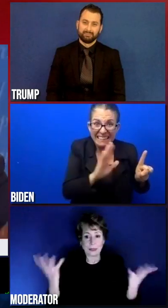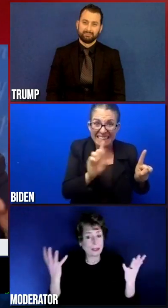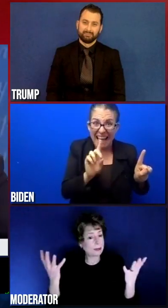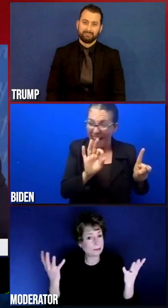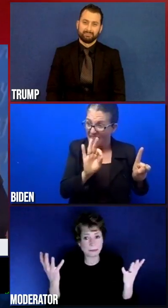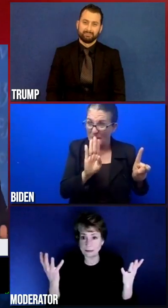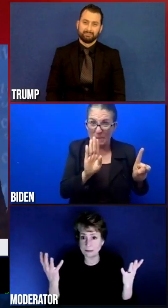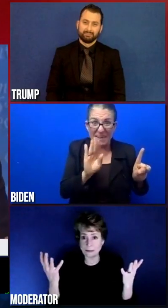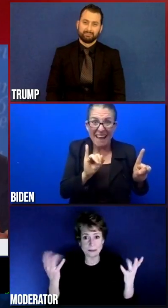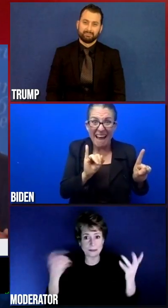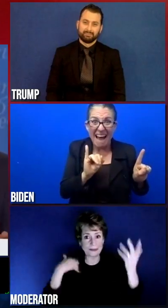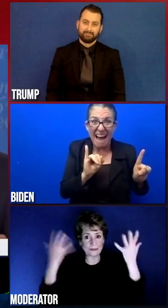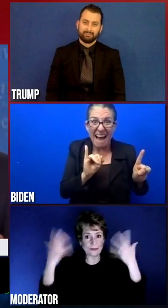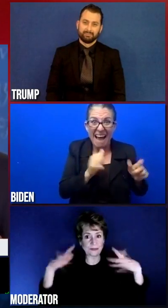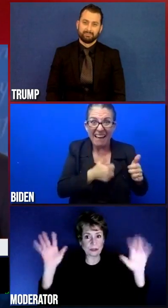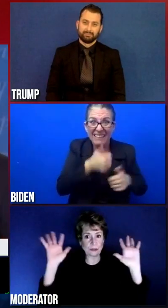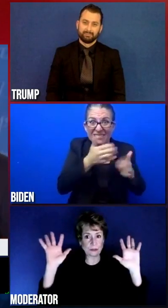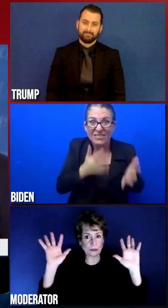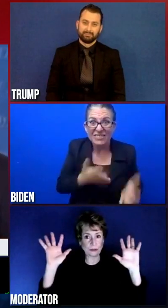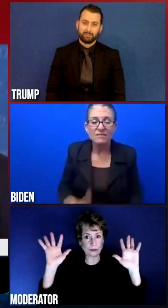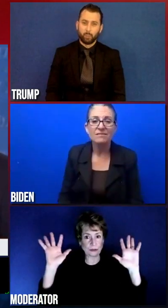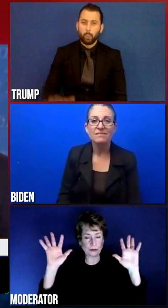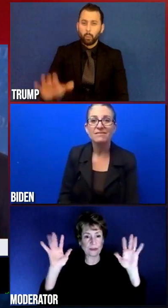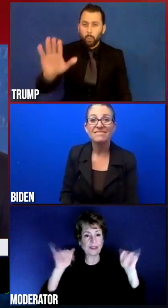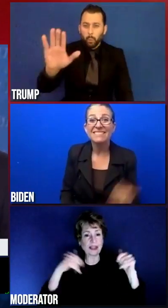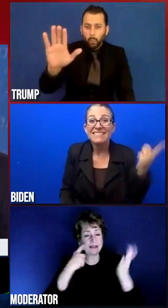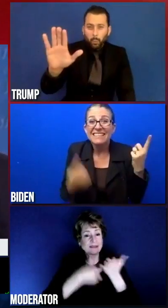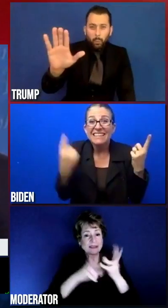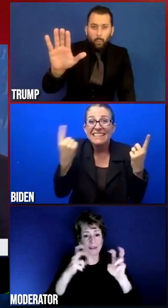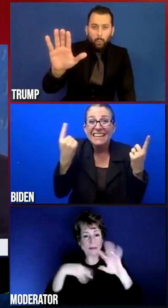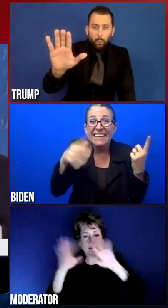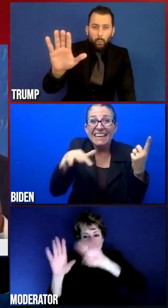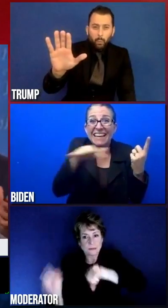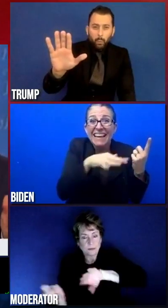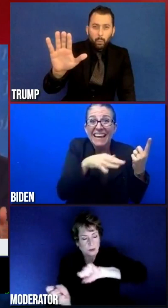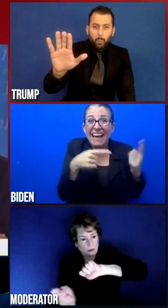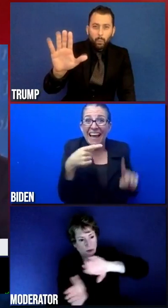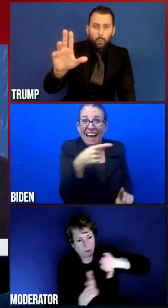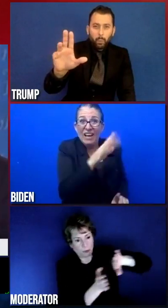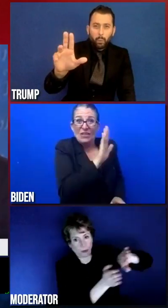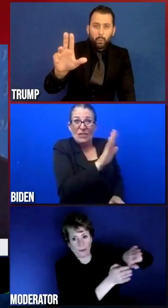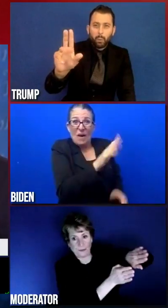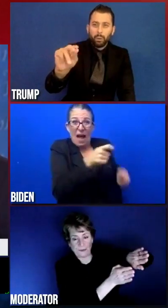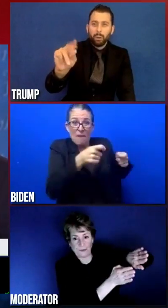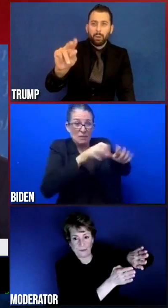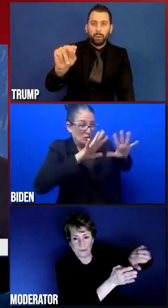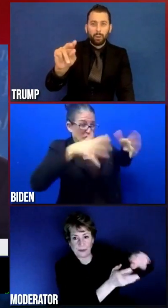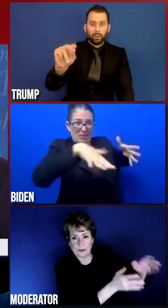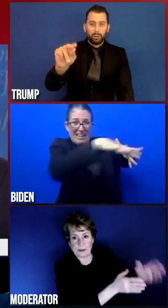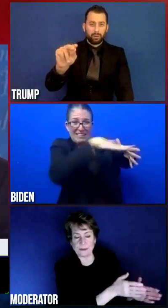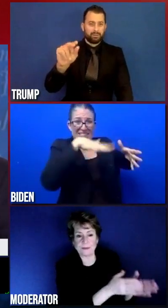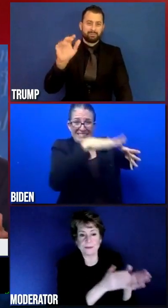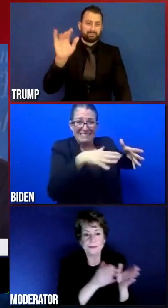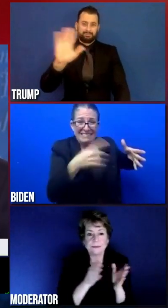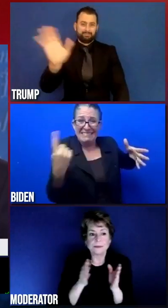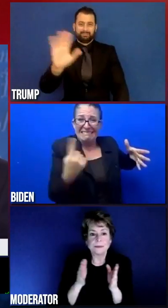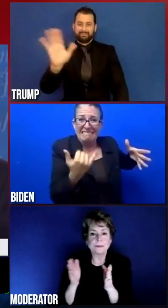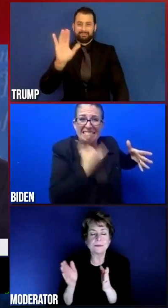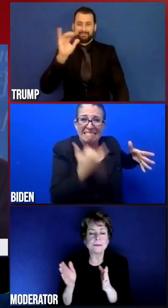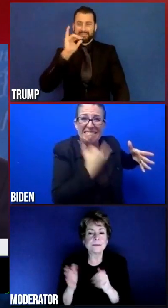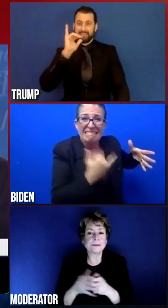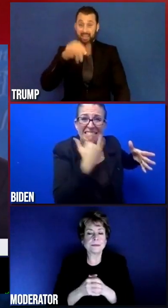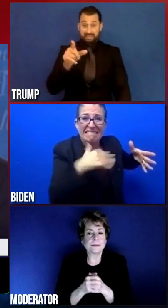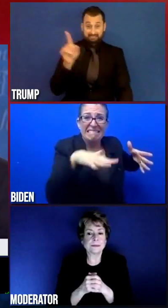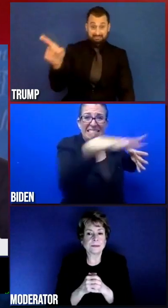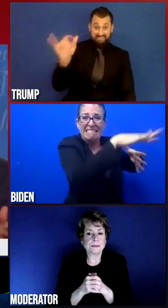We're moving on to the next. We're moving. When a bat hits you over the head, that's not an idea. Everybody Antifa in your is administration bad. tells you the truth has a bad idea.